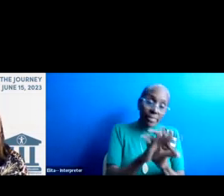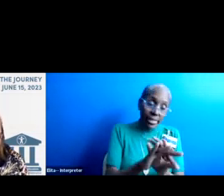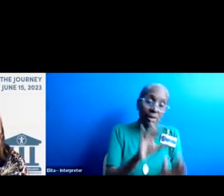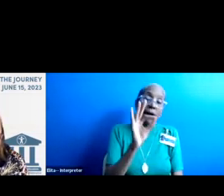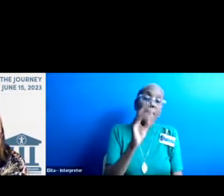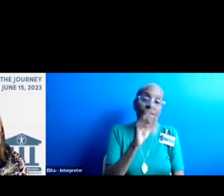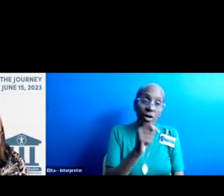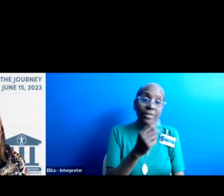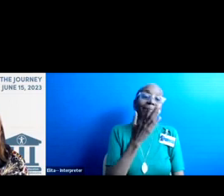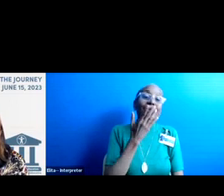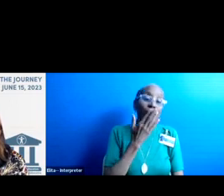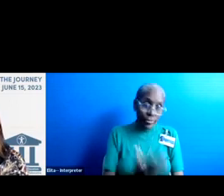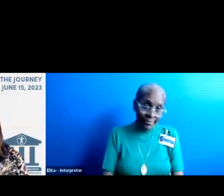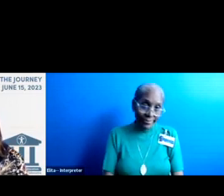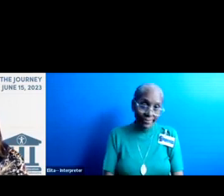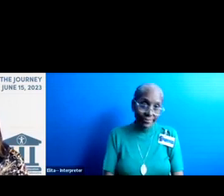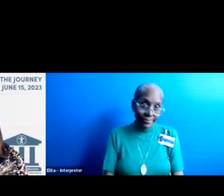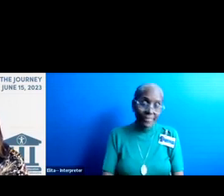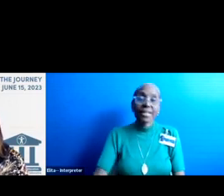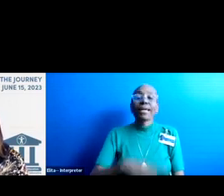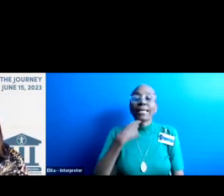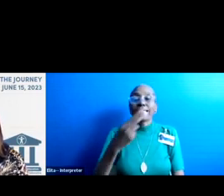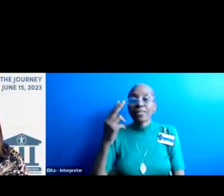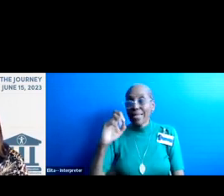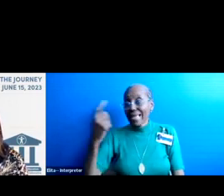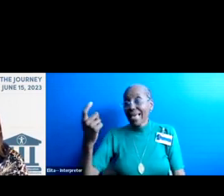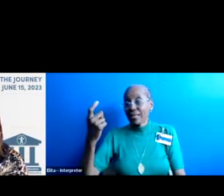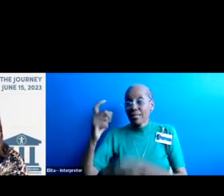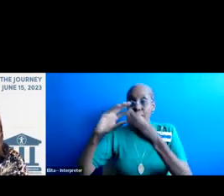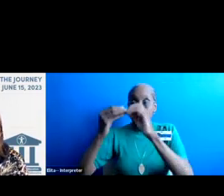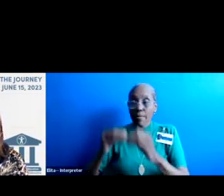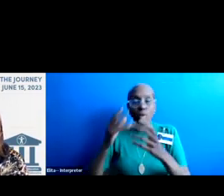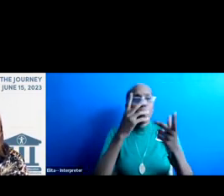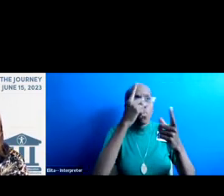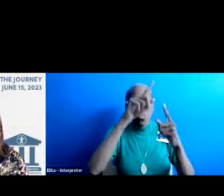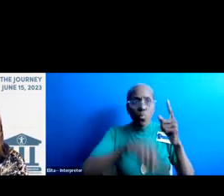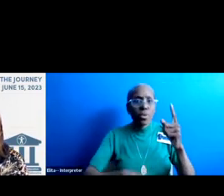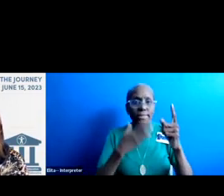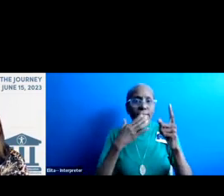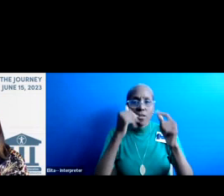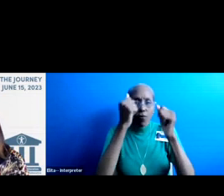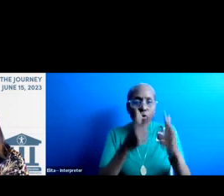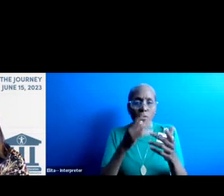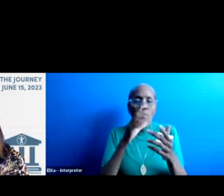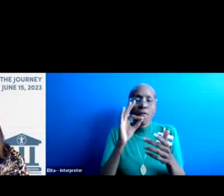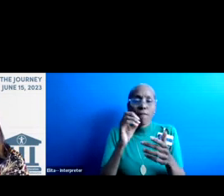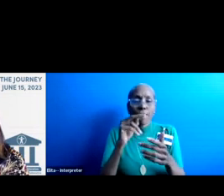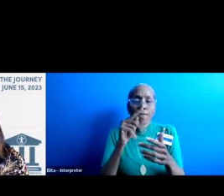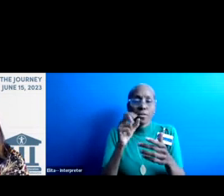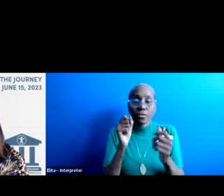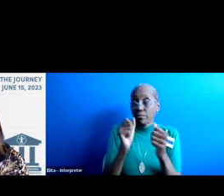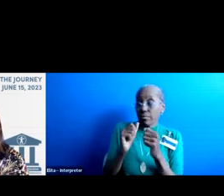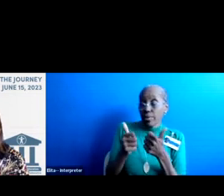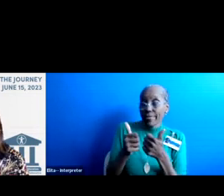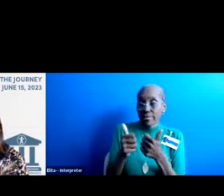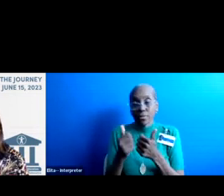And it tells me in a hex code what the color of all my fonts are. Okay, perfect. So